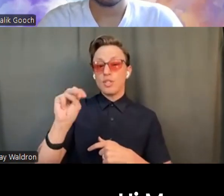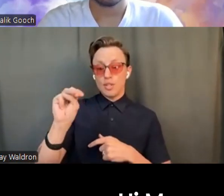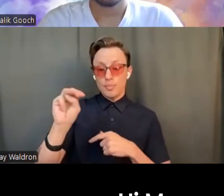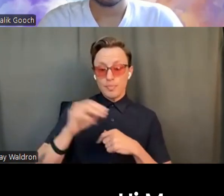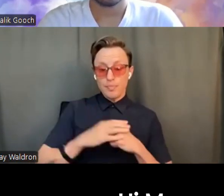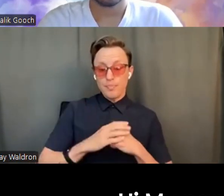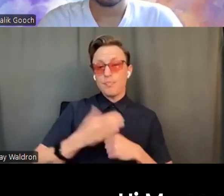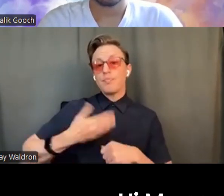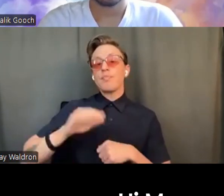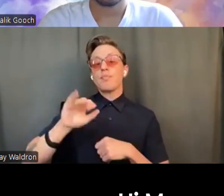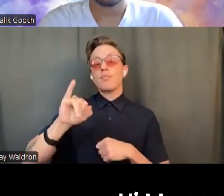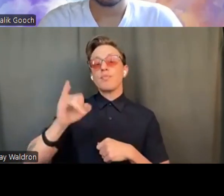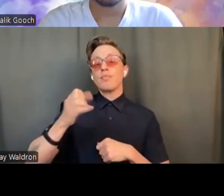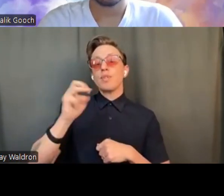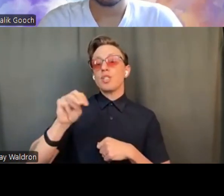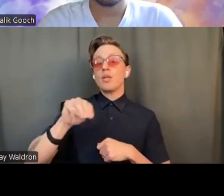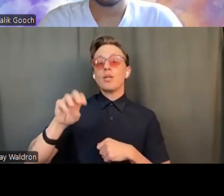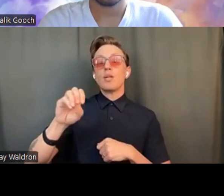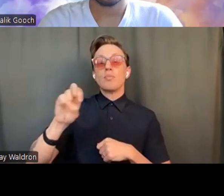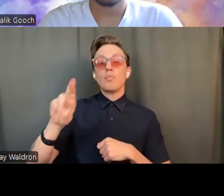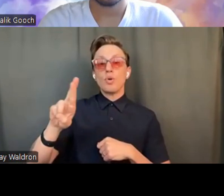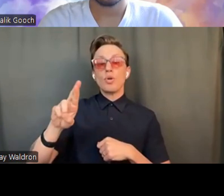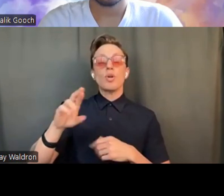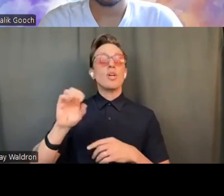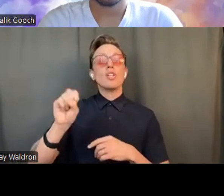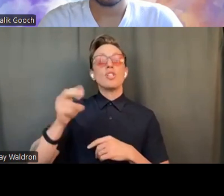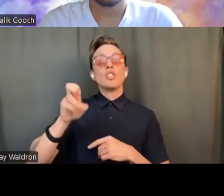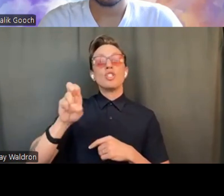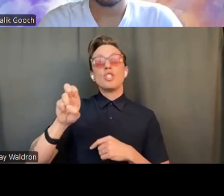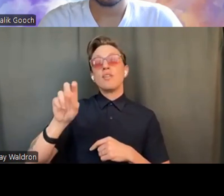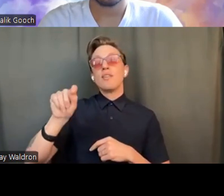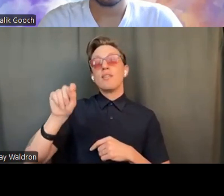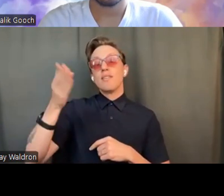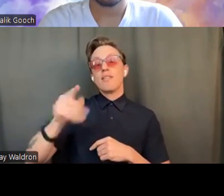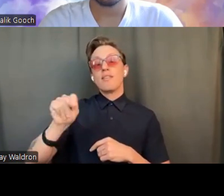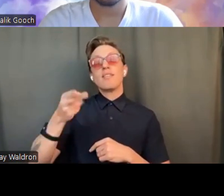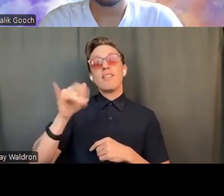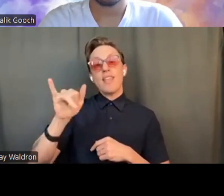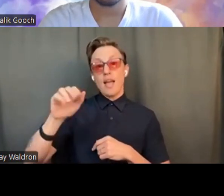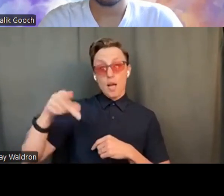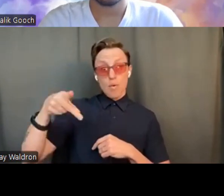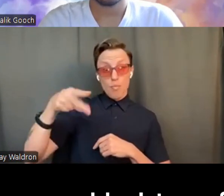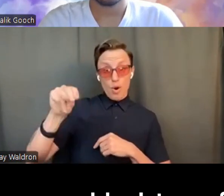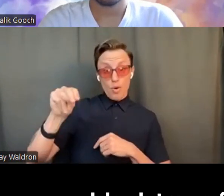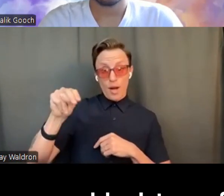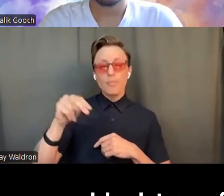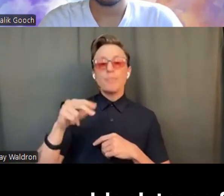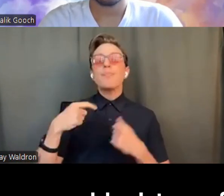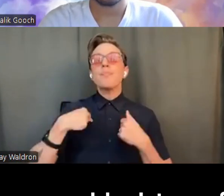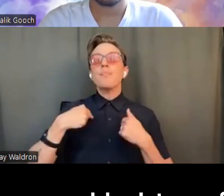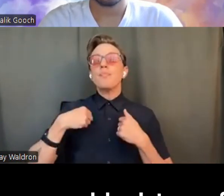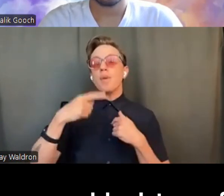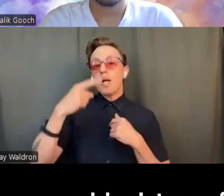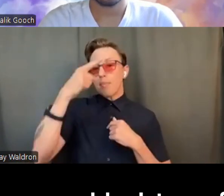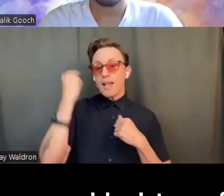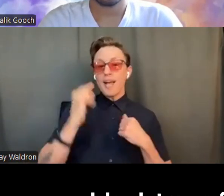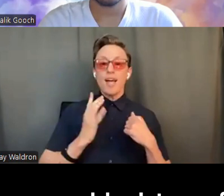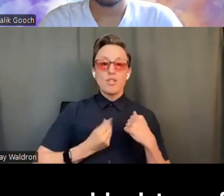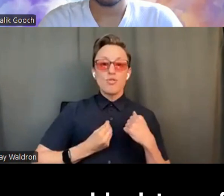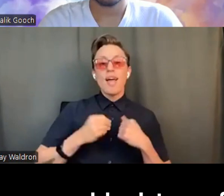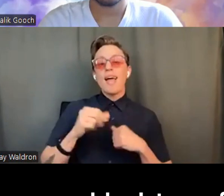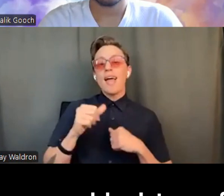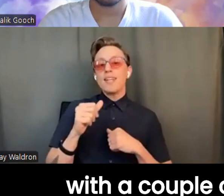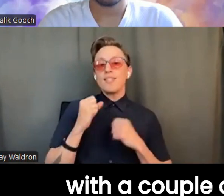Hi, my name's Jem Moore. I use she, they pronouns. I am a black trans femme